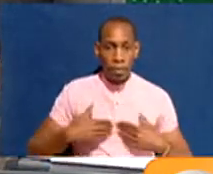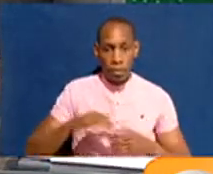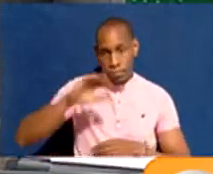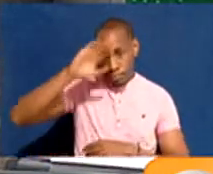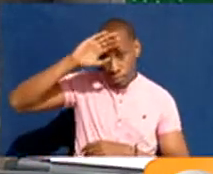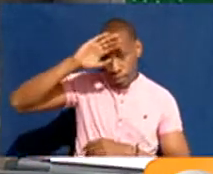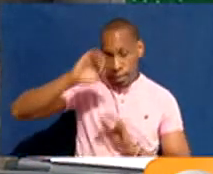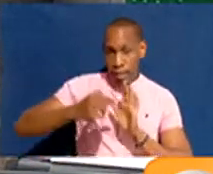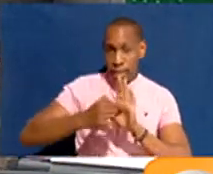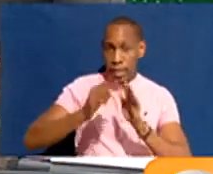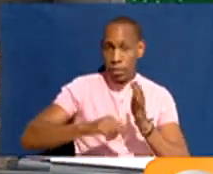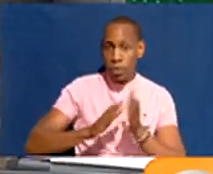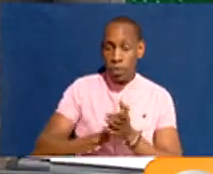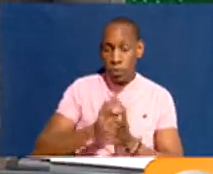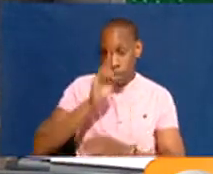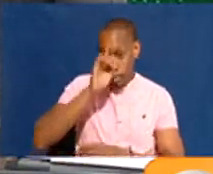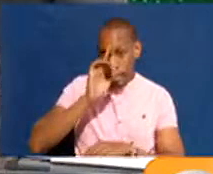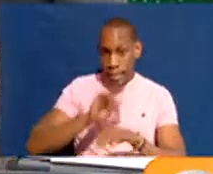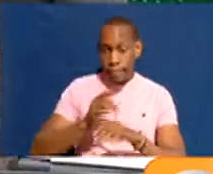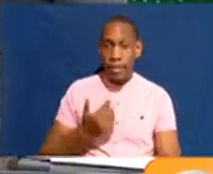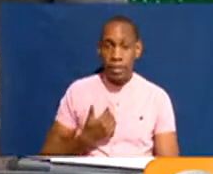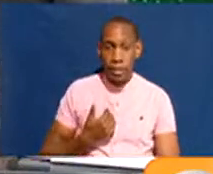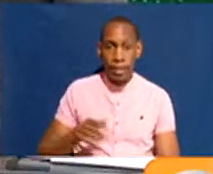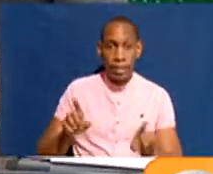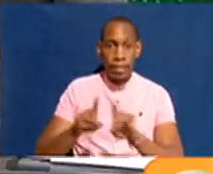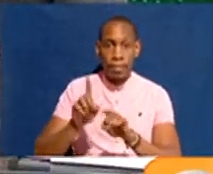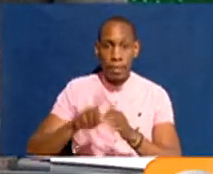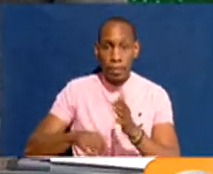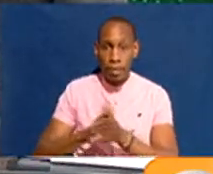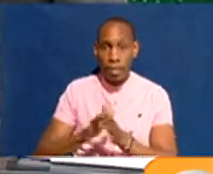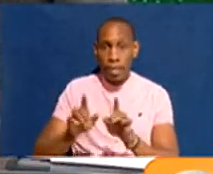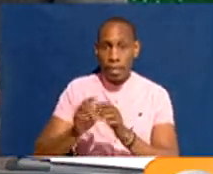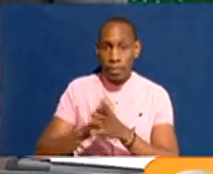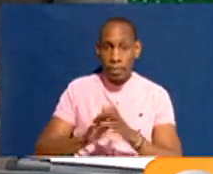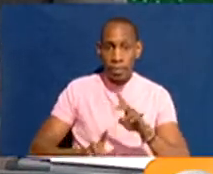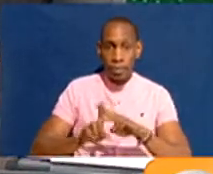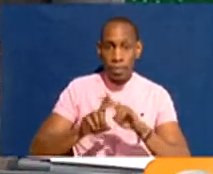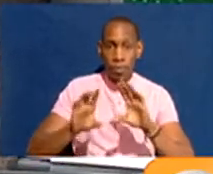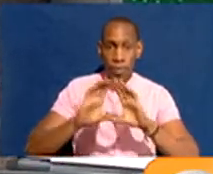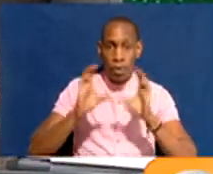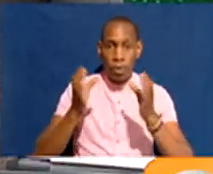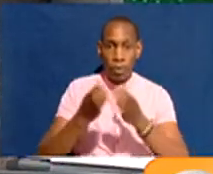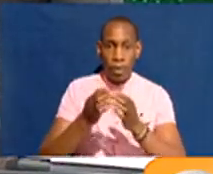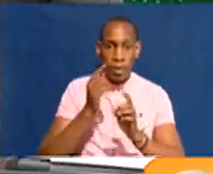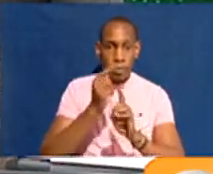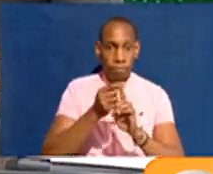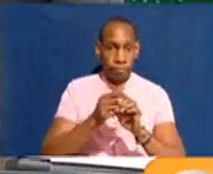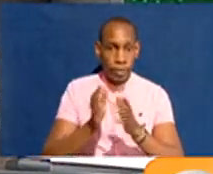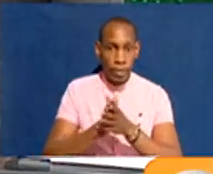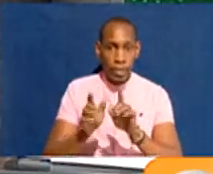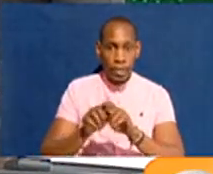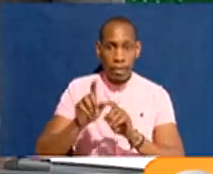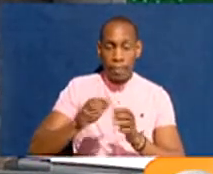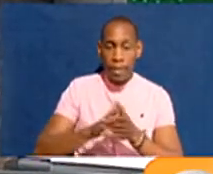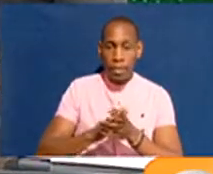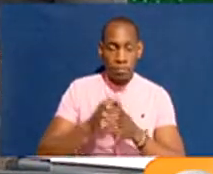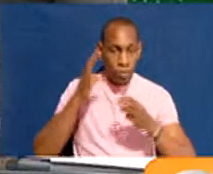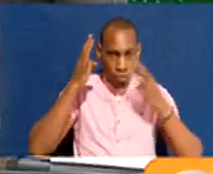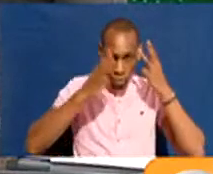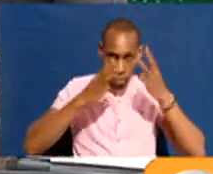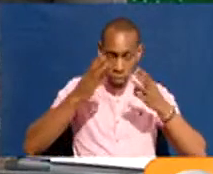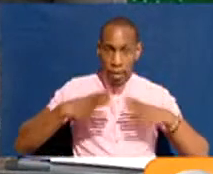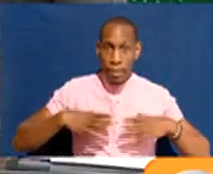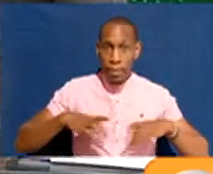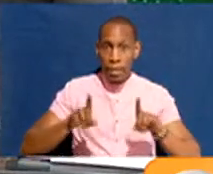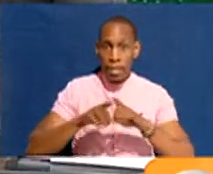could be a sign of a serious infection, similar to which a rise in global temperatures should worry humanity,